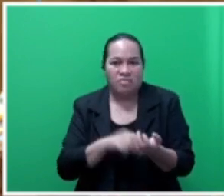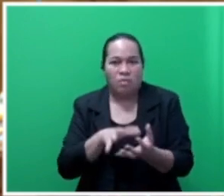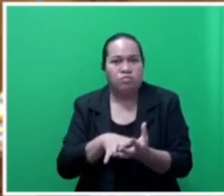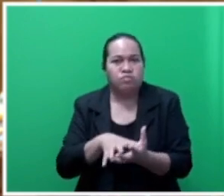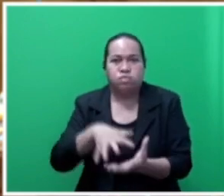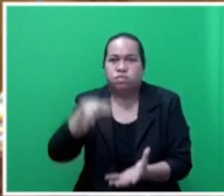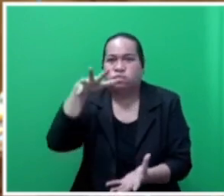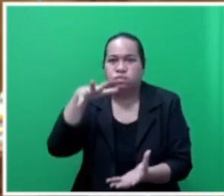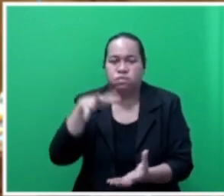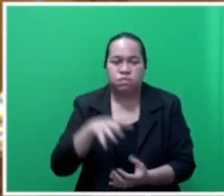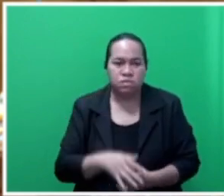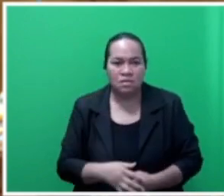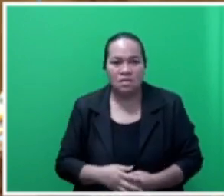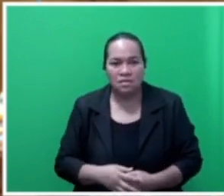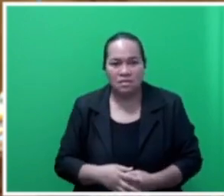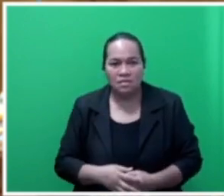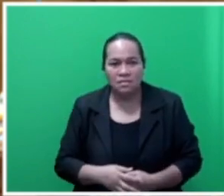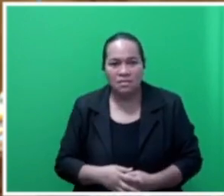unprecedented.